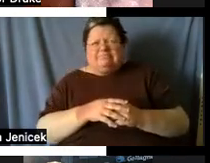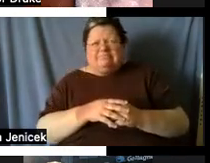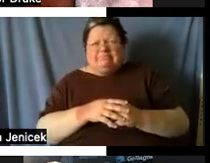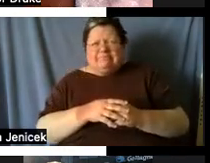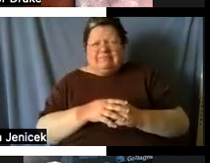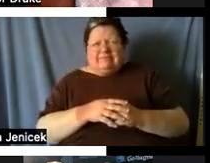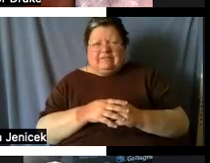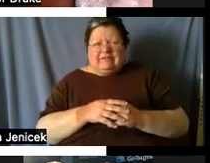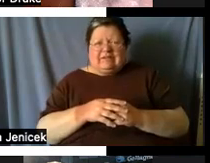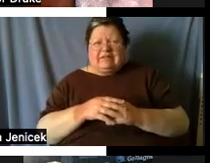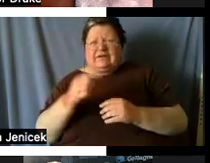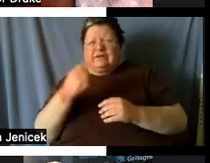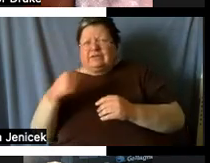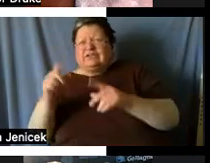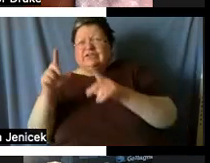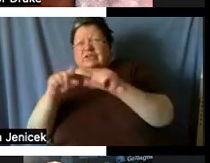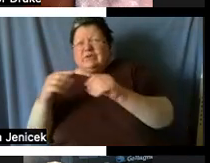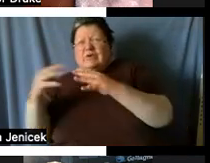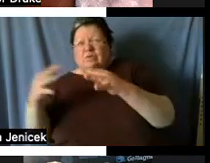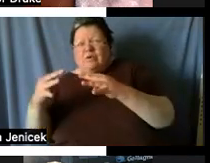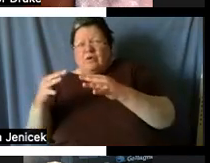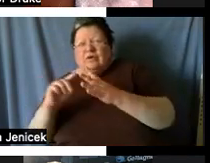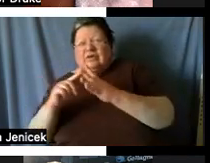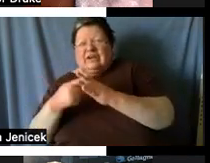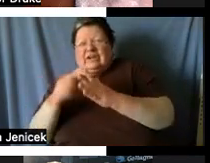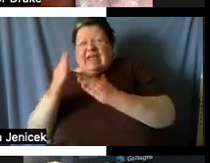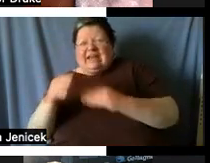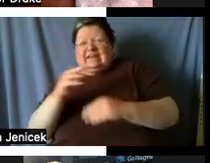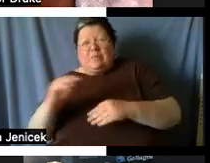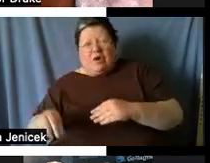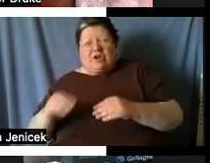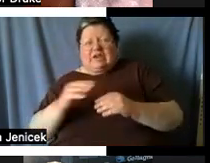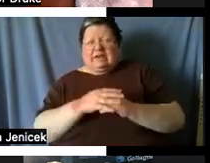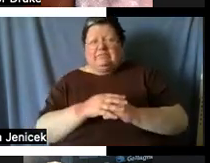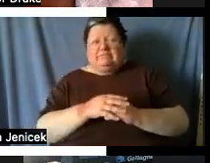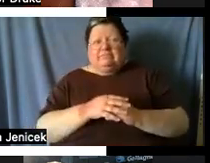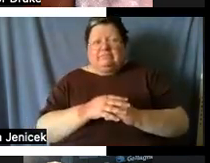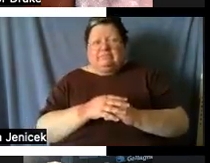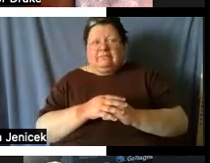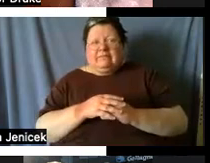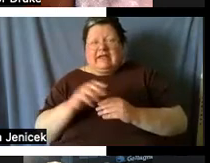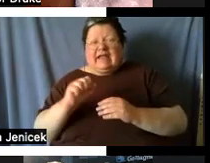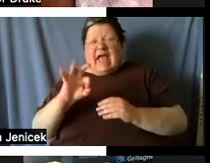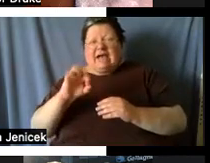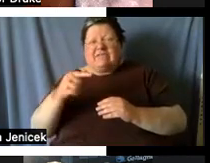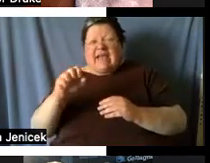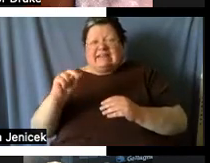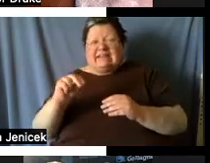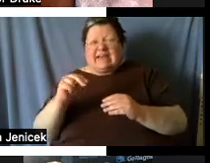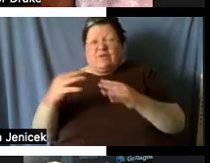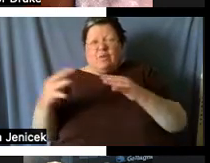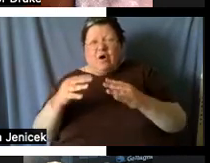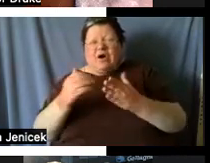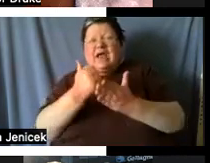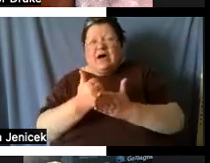Russo-Japanese War and World War I prompted the end of the monarchy. Afghanistan War helped end the